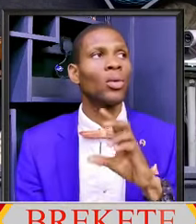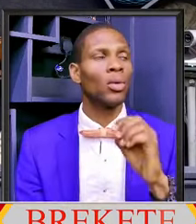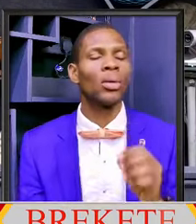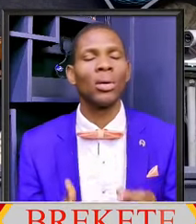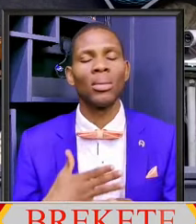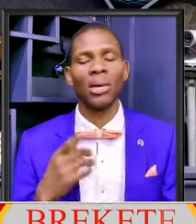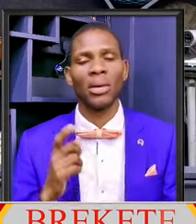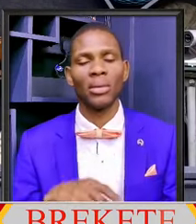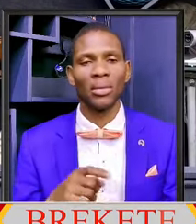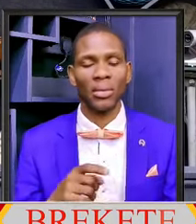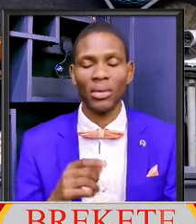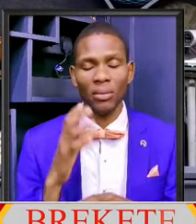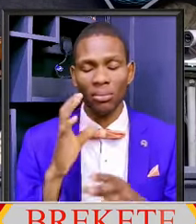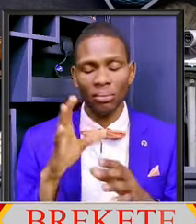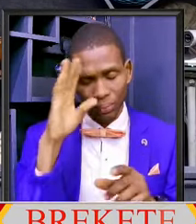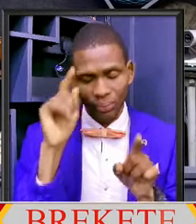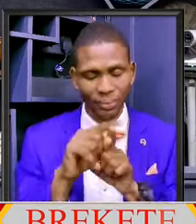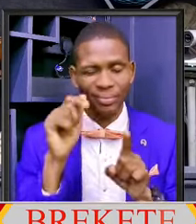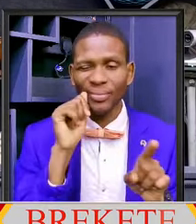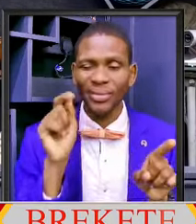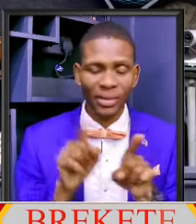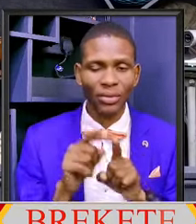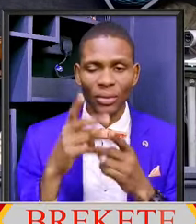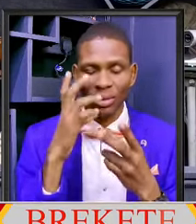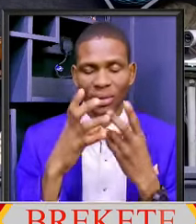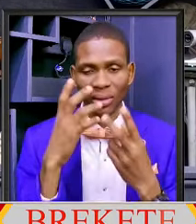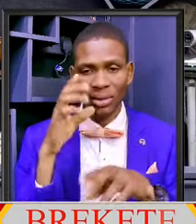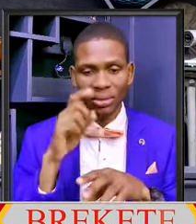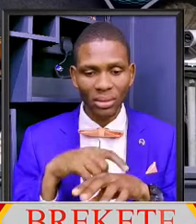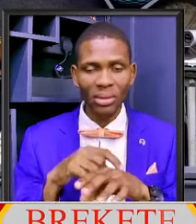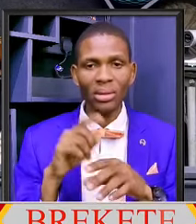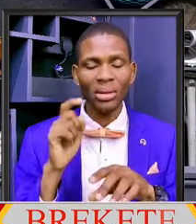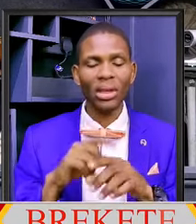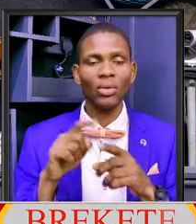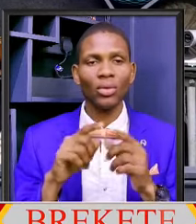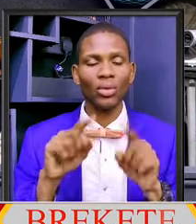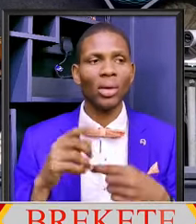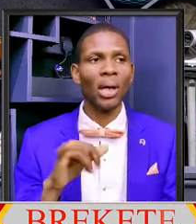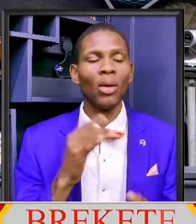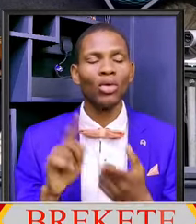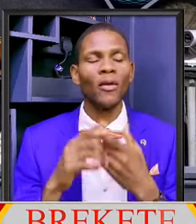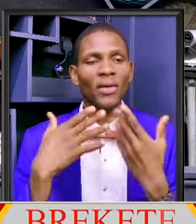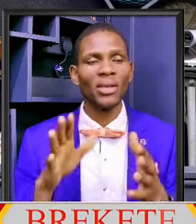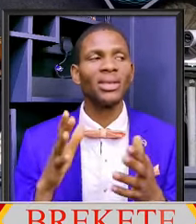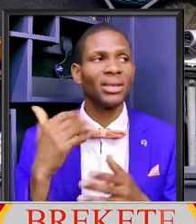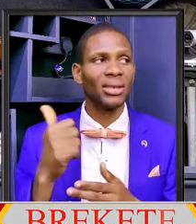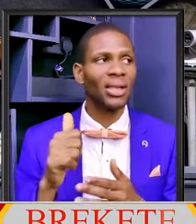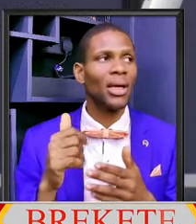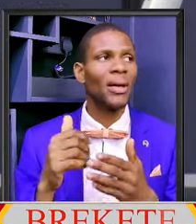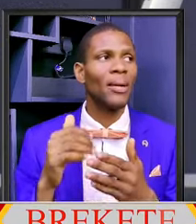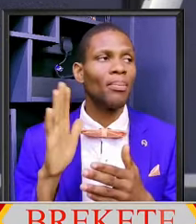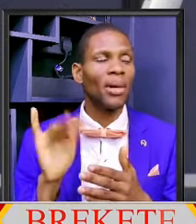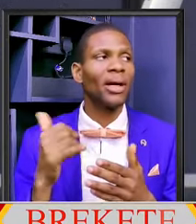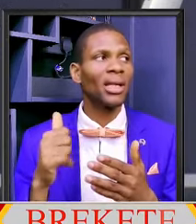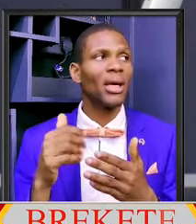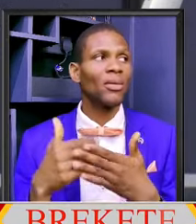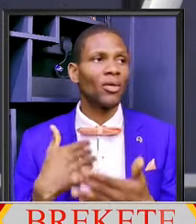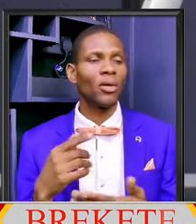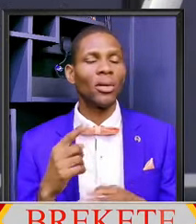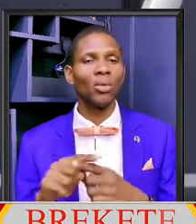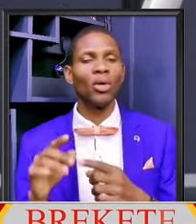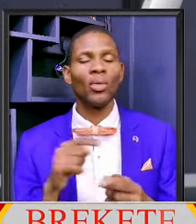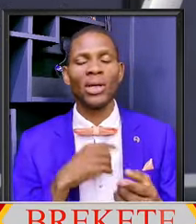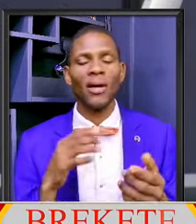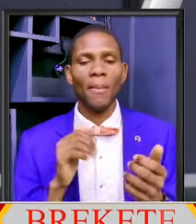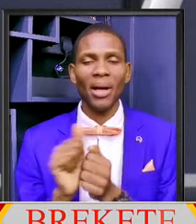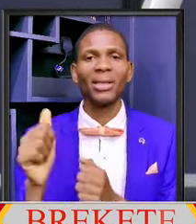My brothers, my sisters, if when I looked down and I see the time, don't they give a signal to do it. Now 10 o'clock, I've been one make we finish this program today, but already, we